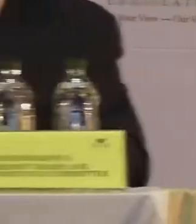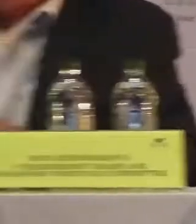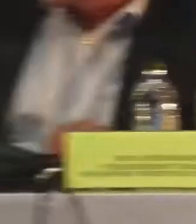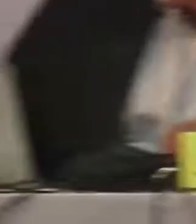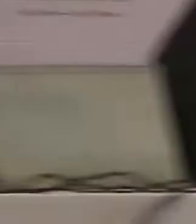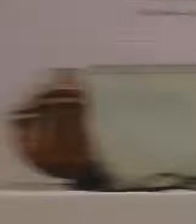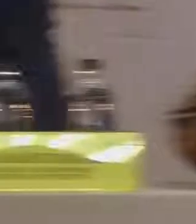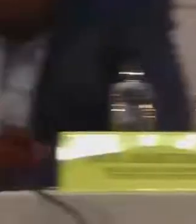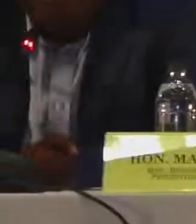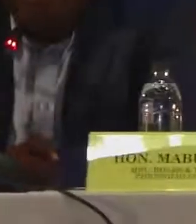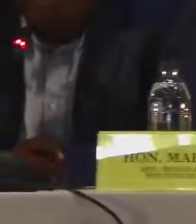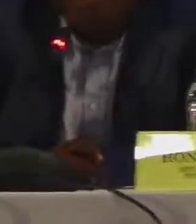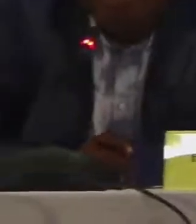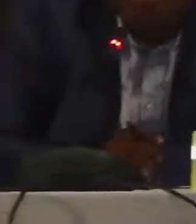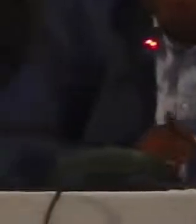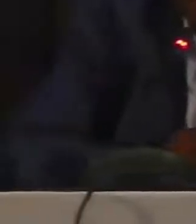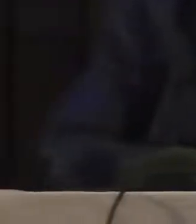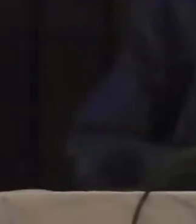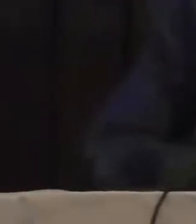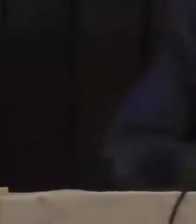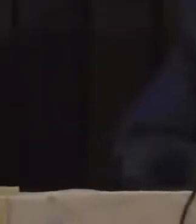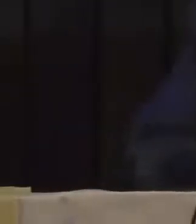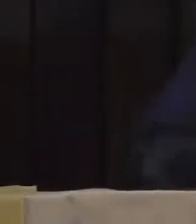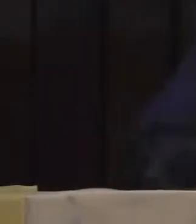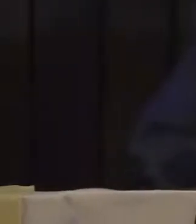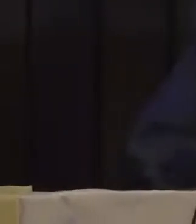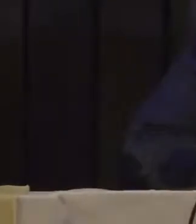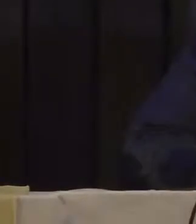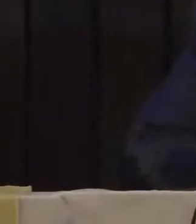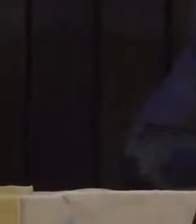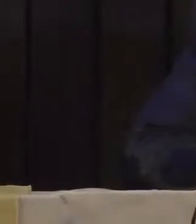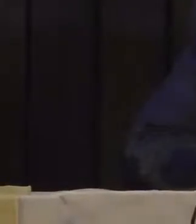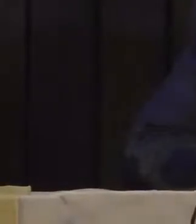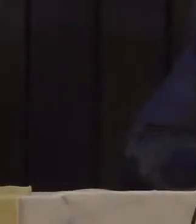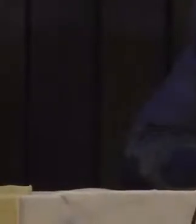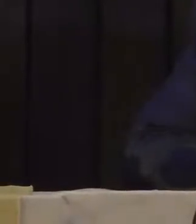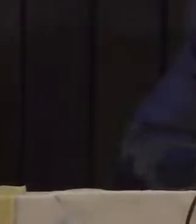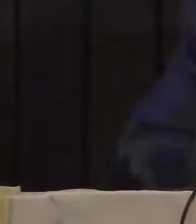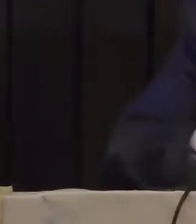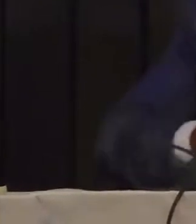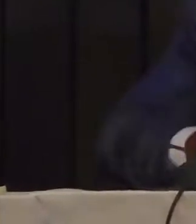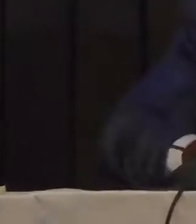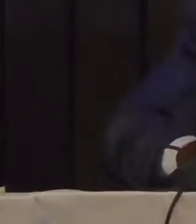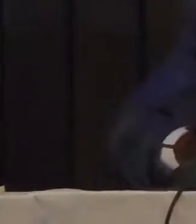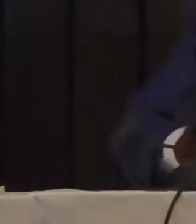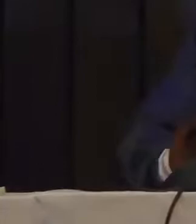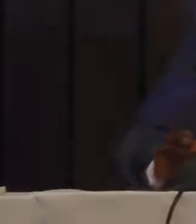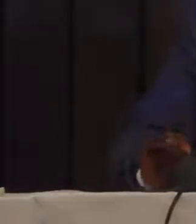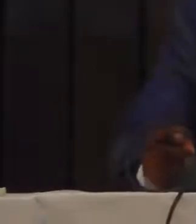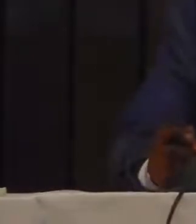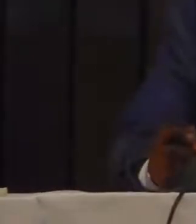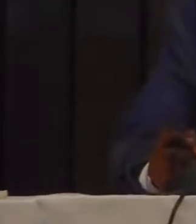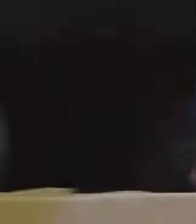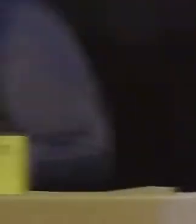Good morning, everyone. My name is Petros Mabunda, member of the committee.